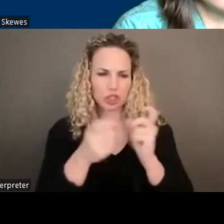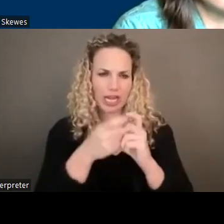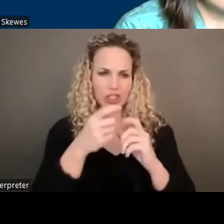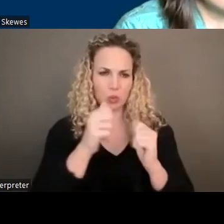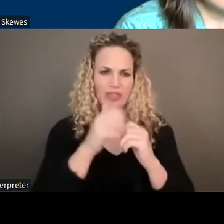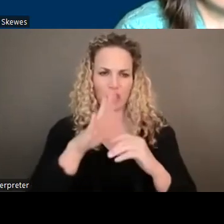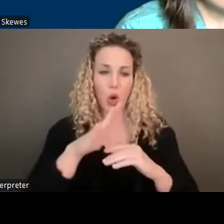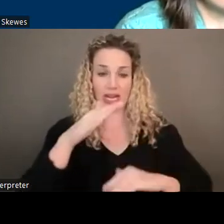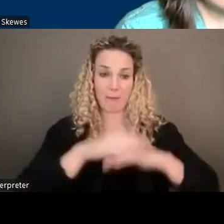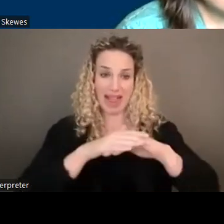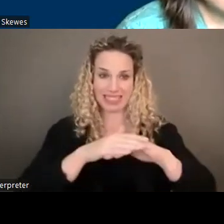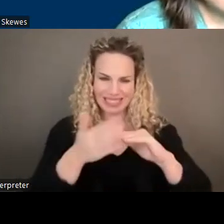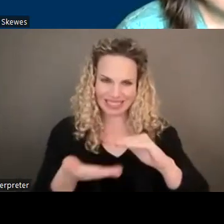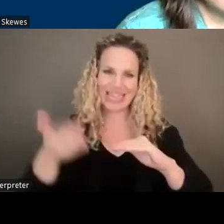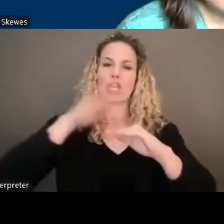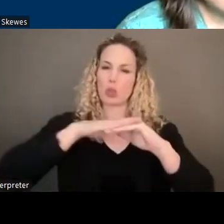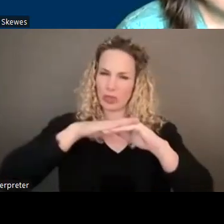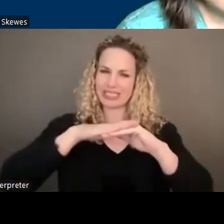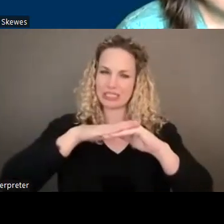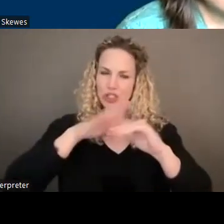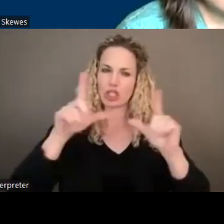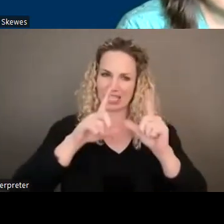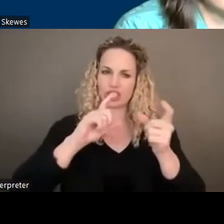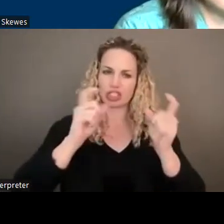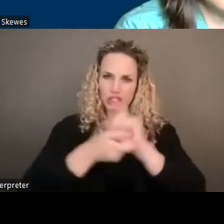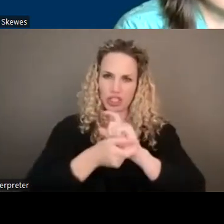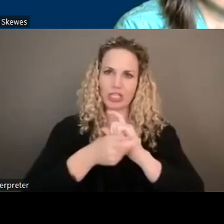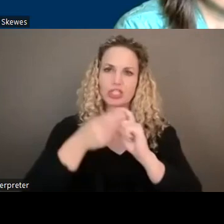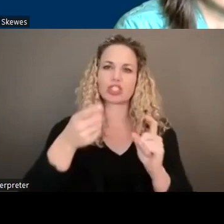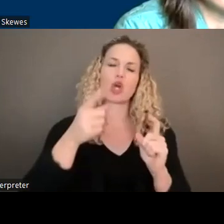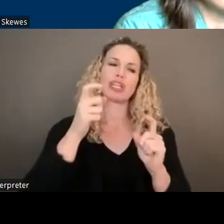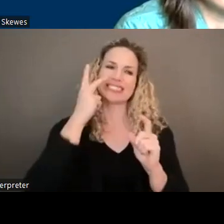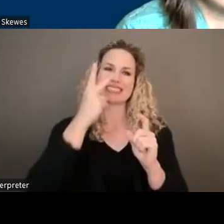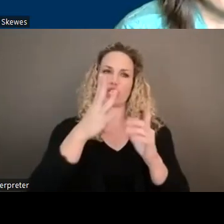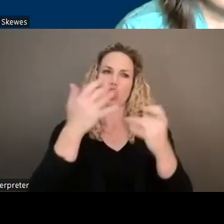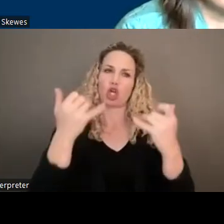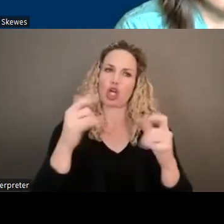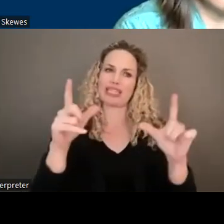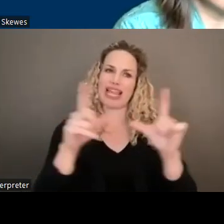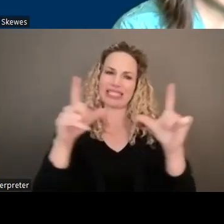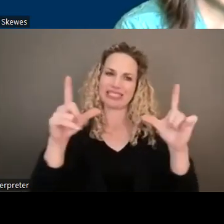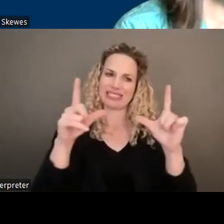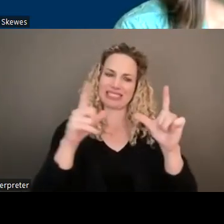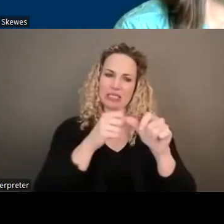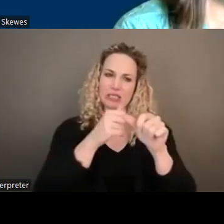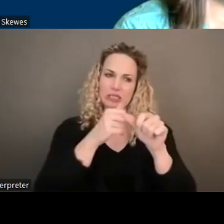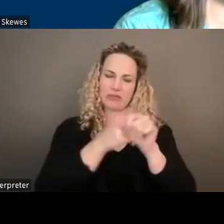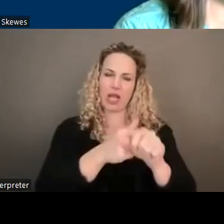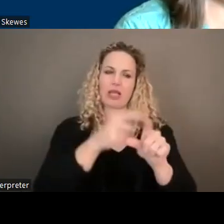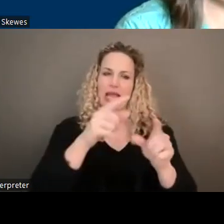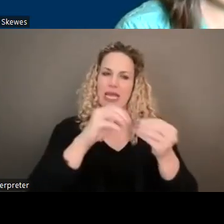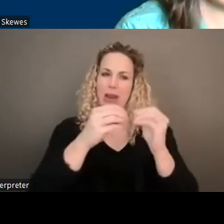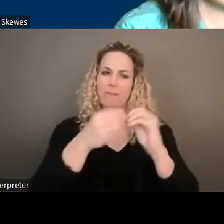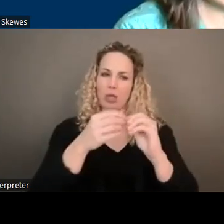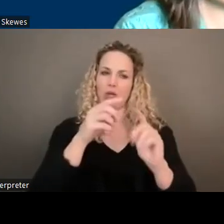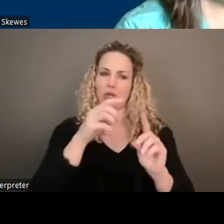increase, so that way everyone can see that her current license, is straight with the ARPA survey. Okay.